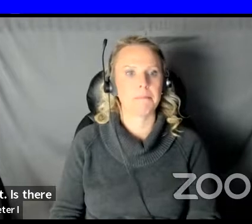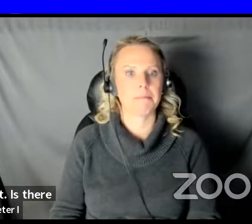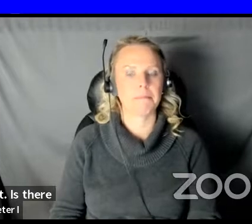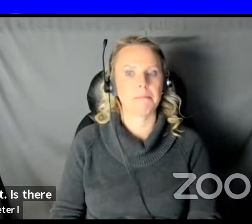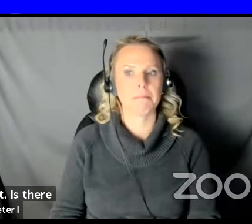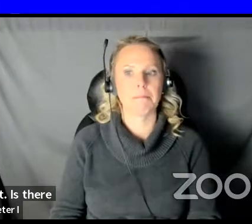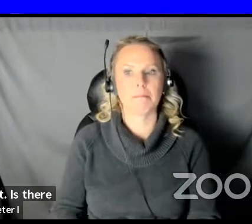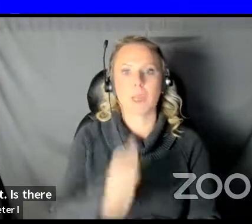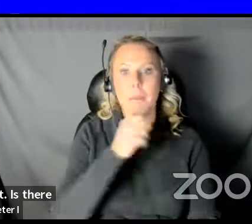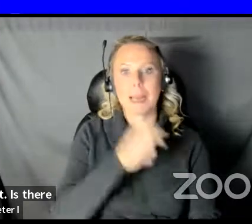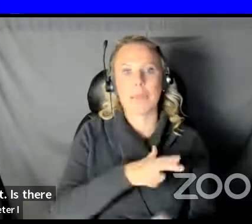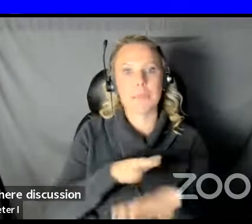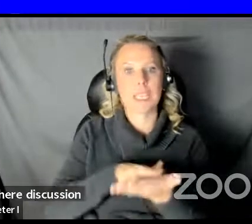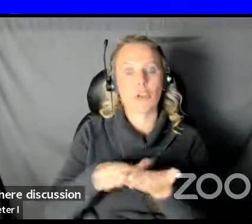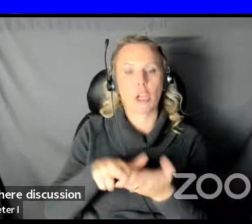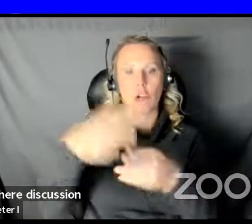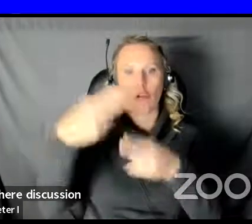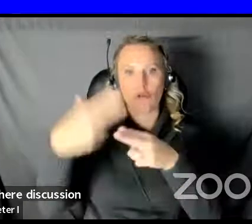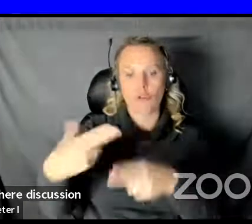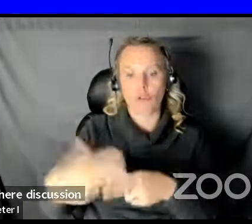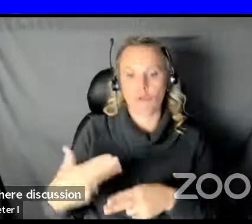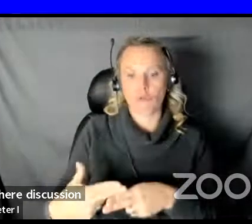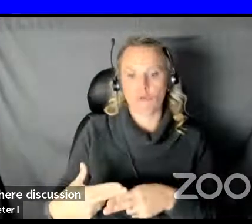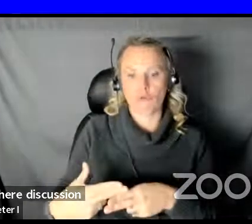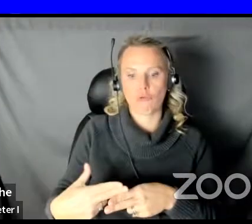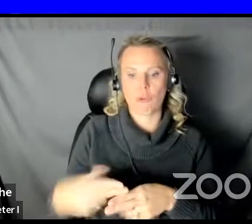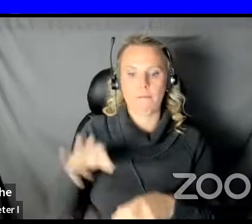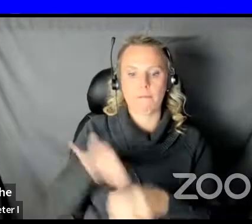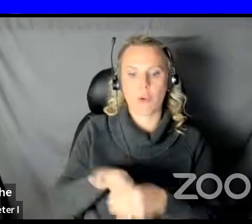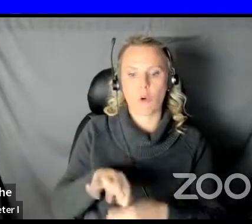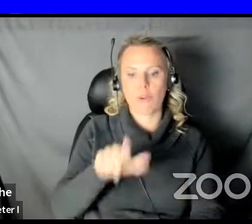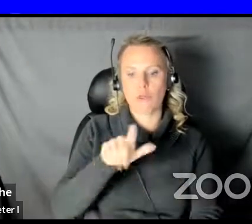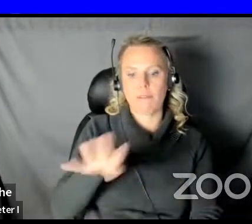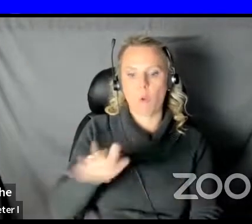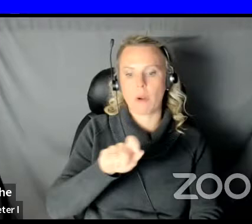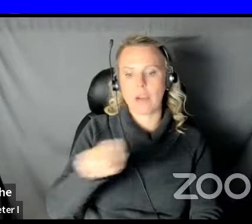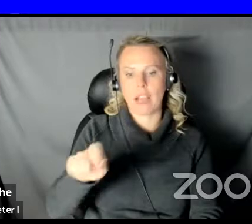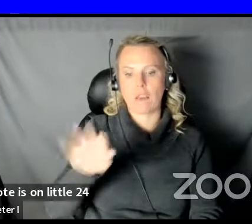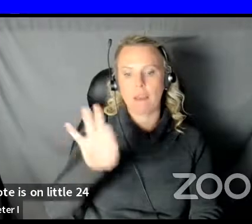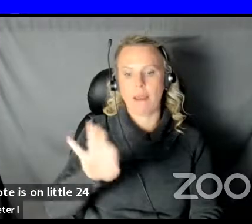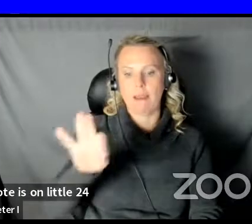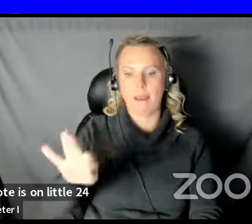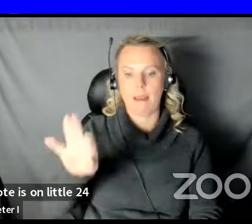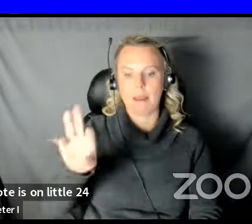Madam Secretary, will you call the roll? The vote is on Bill 24-996.